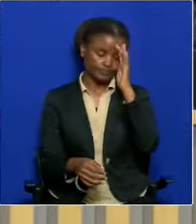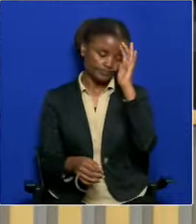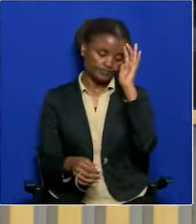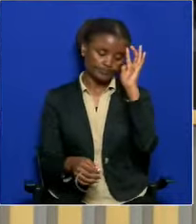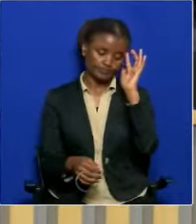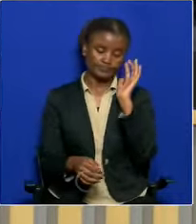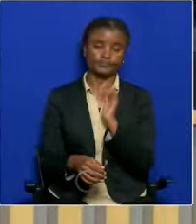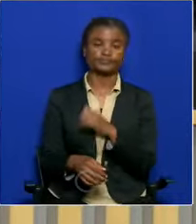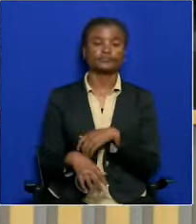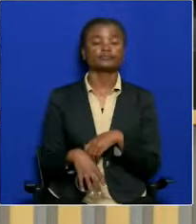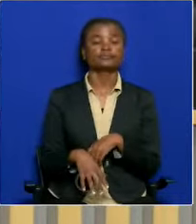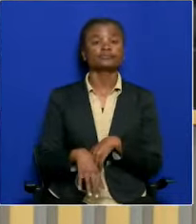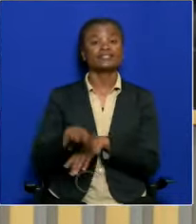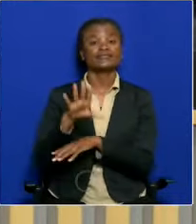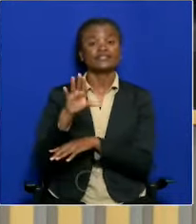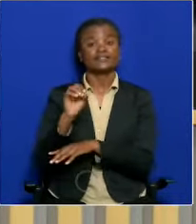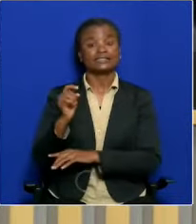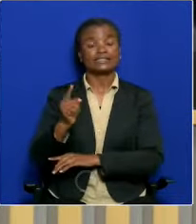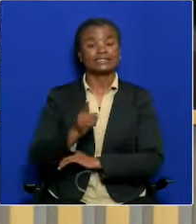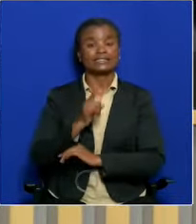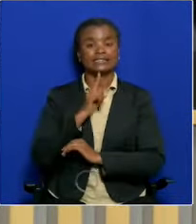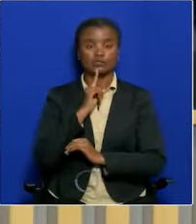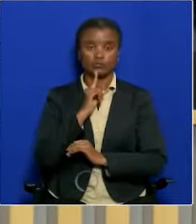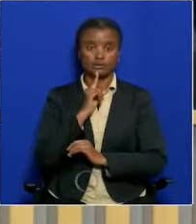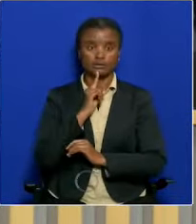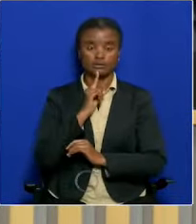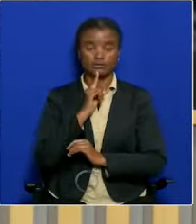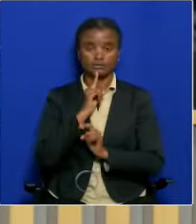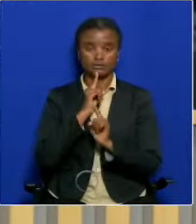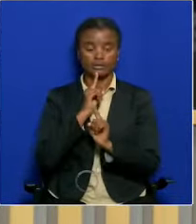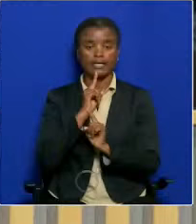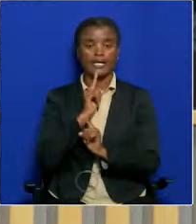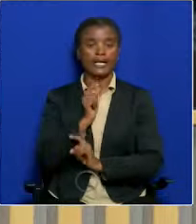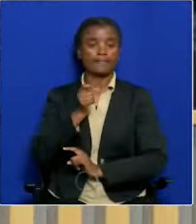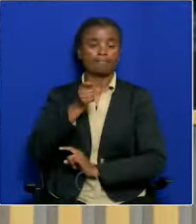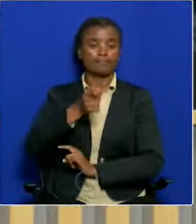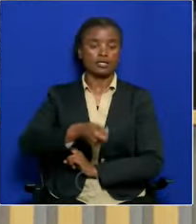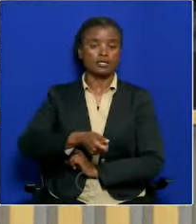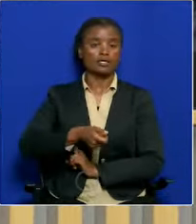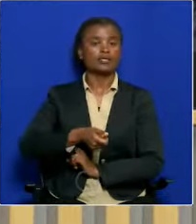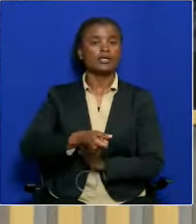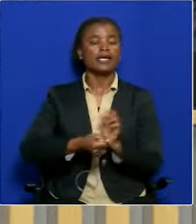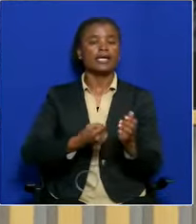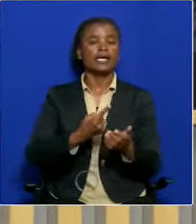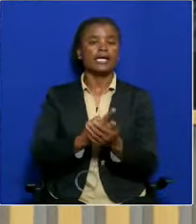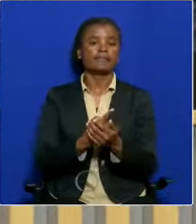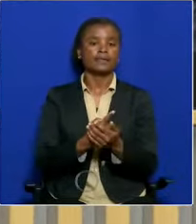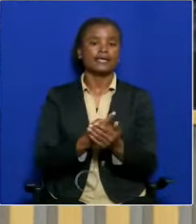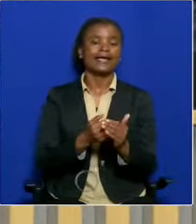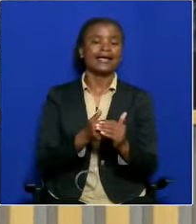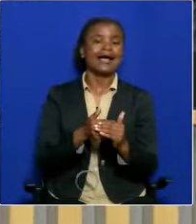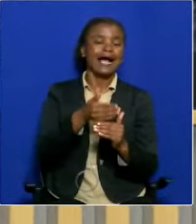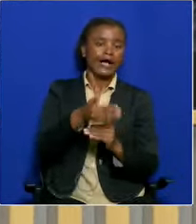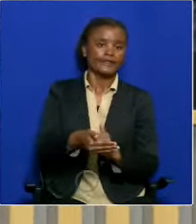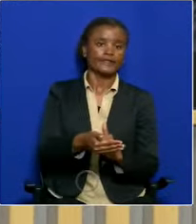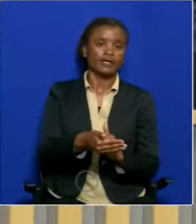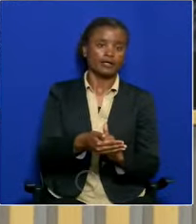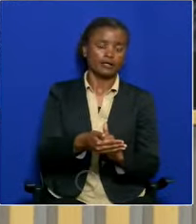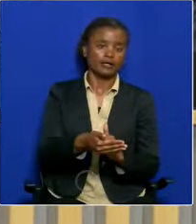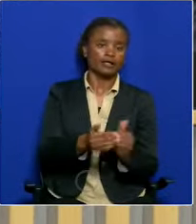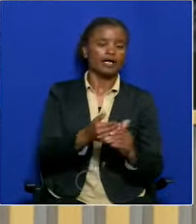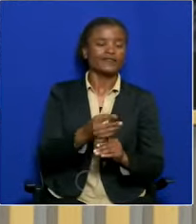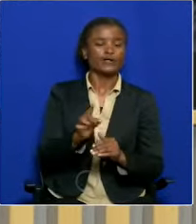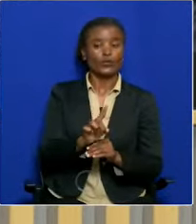50,000 rand is made after there have been 2 raids of Mr.